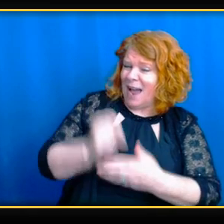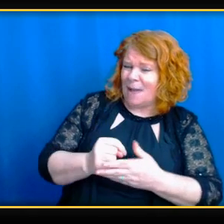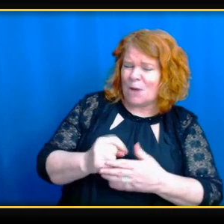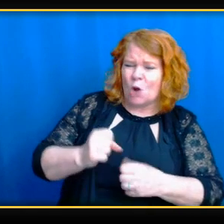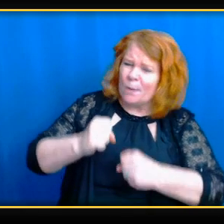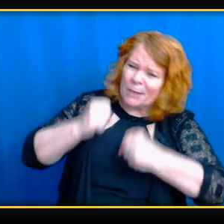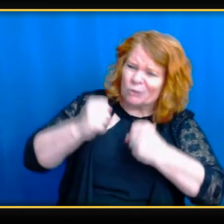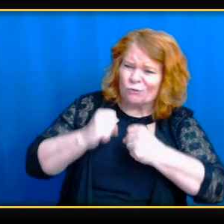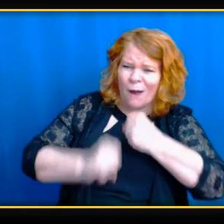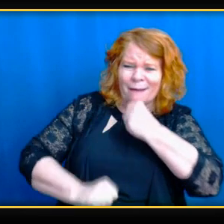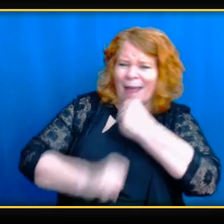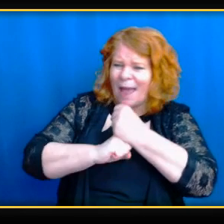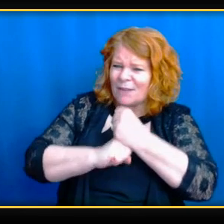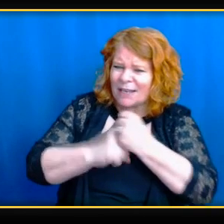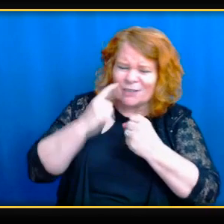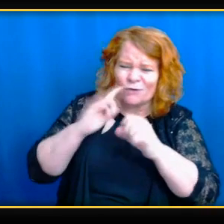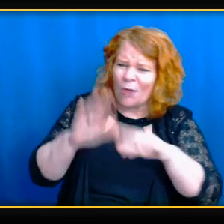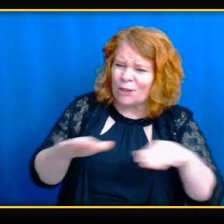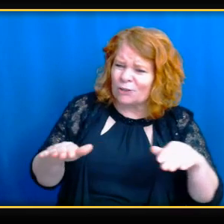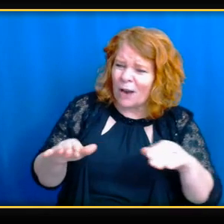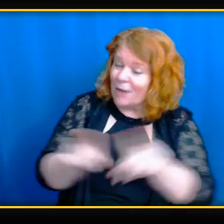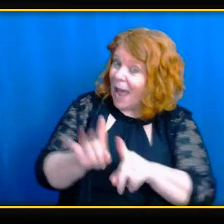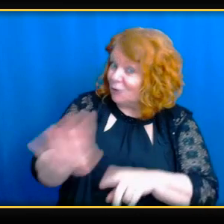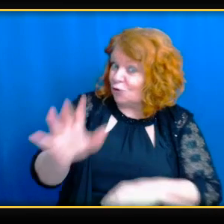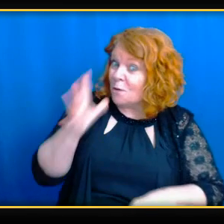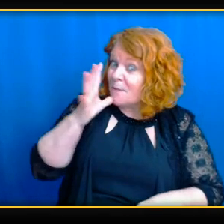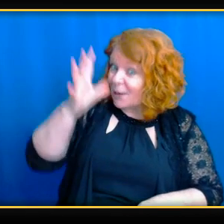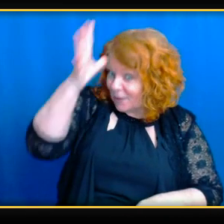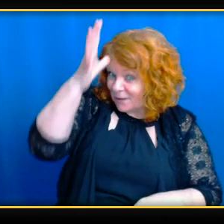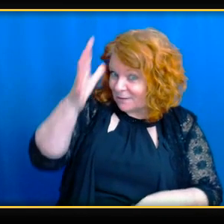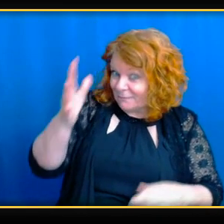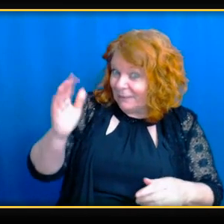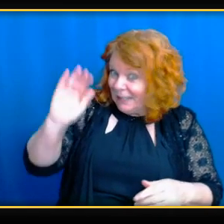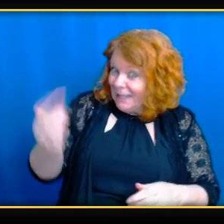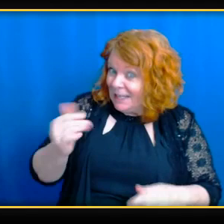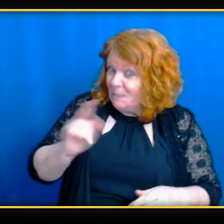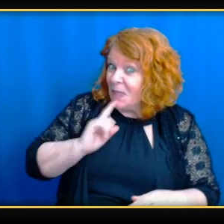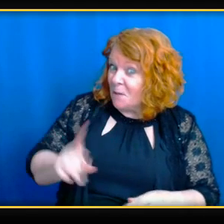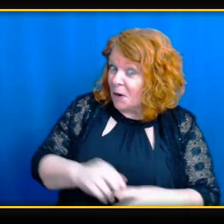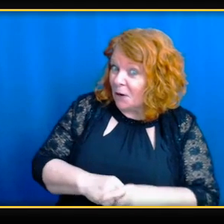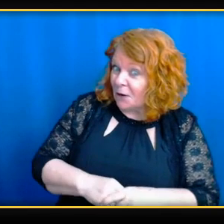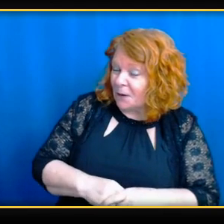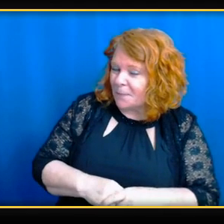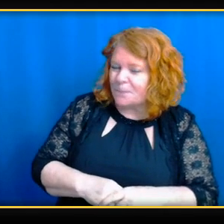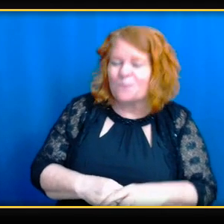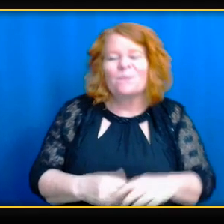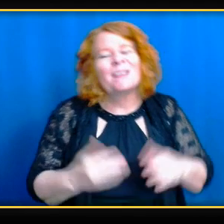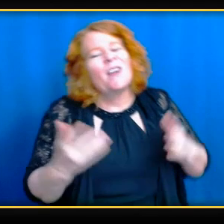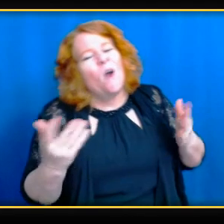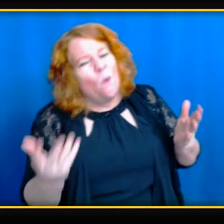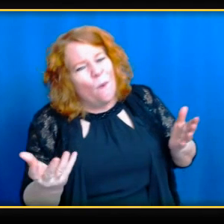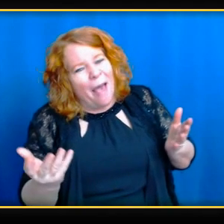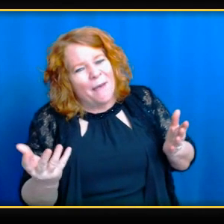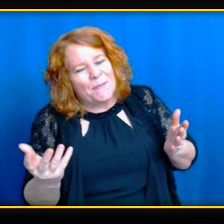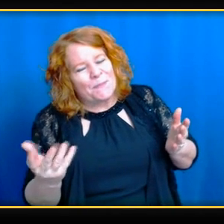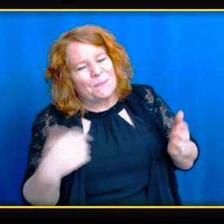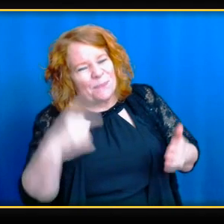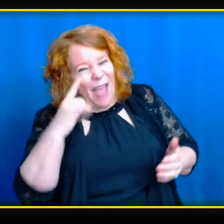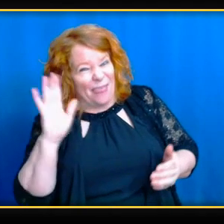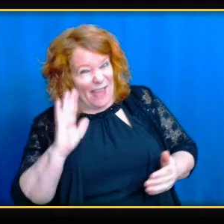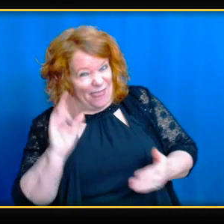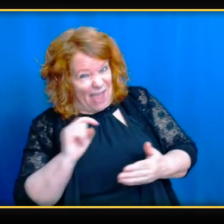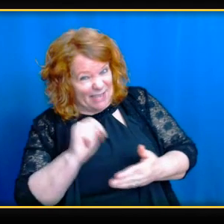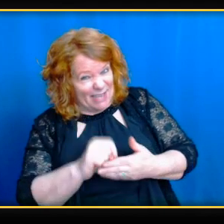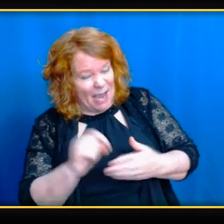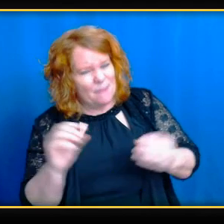advocates for their child as your parents apparently were. I think really at that time, there were more and more parents that